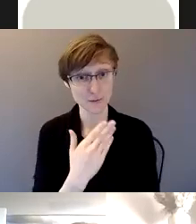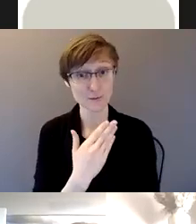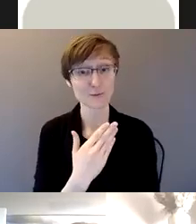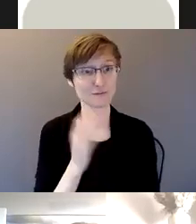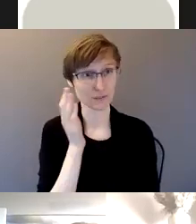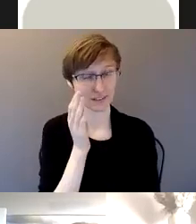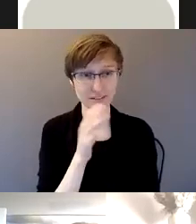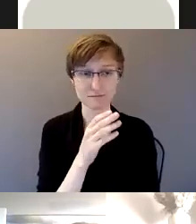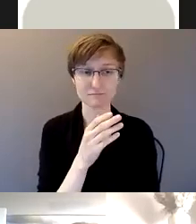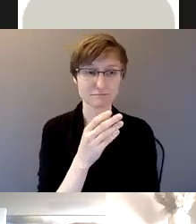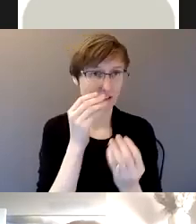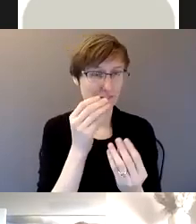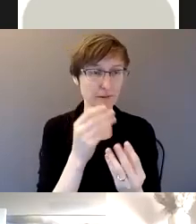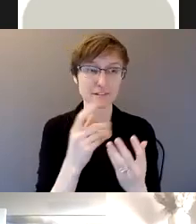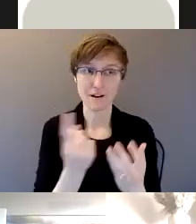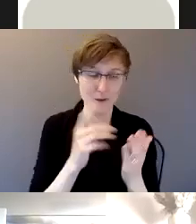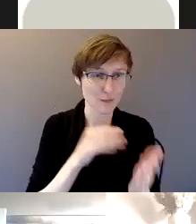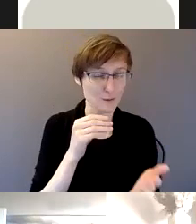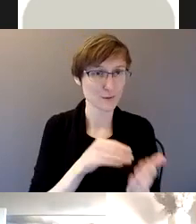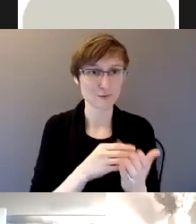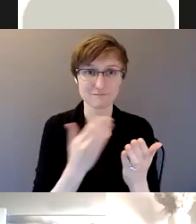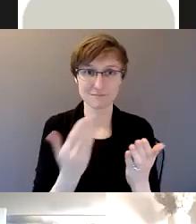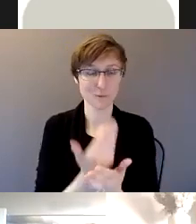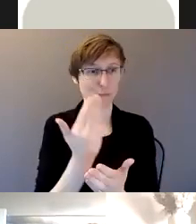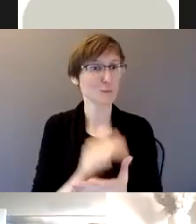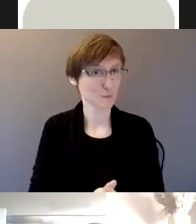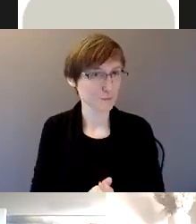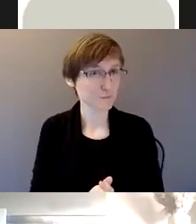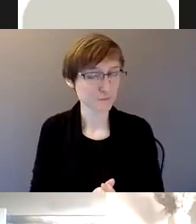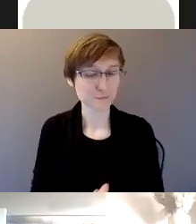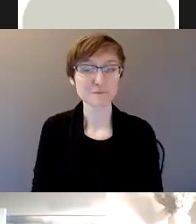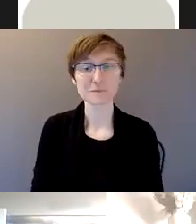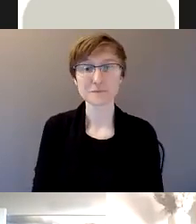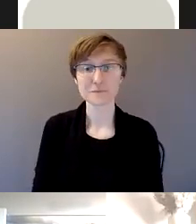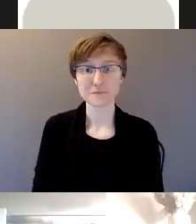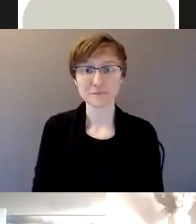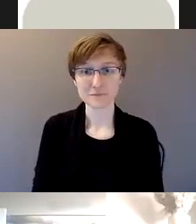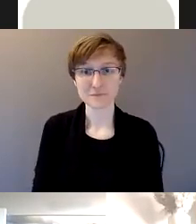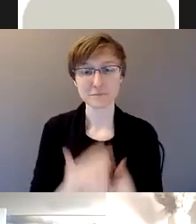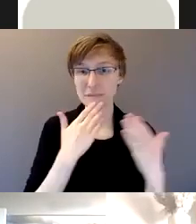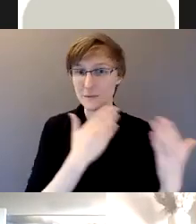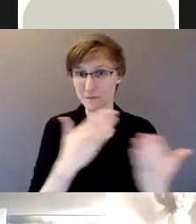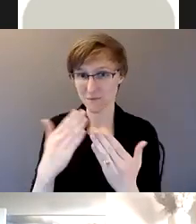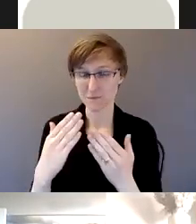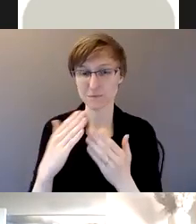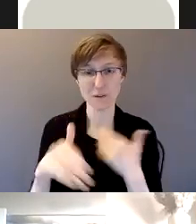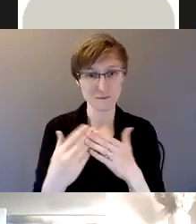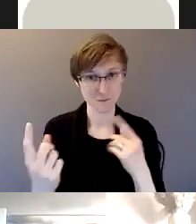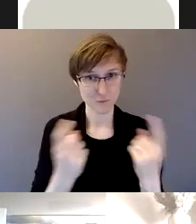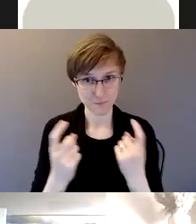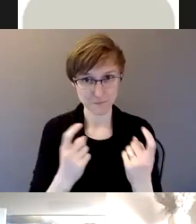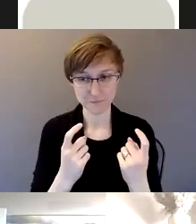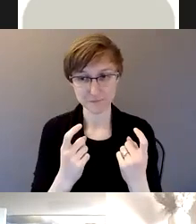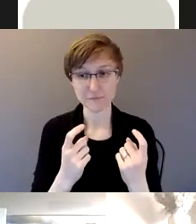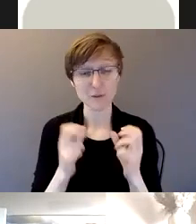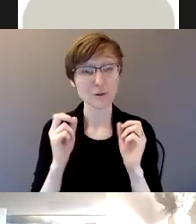very informative. I always learn something new every time I hear the presentations, and for everyone's questions. So just